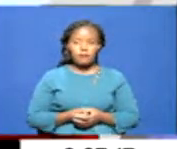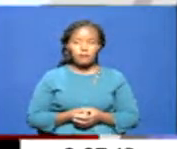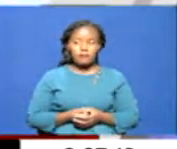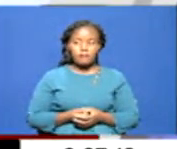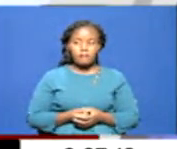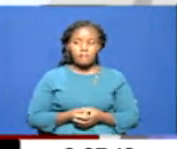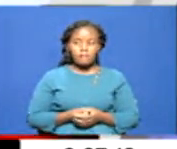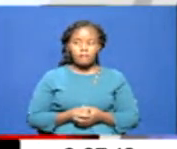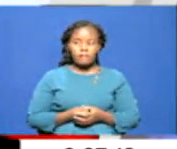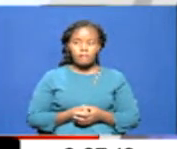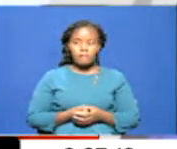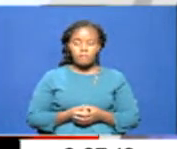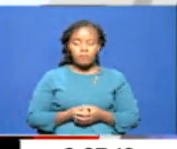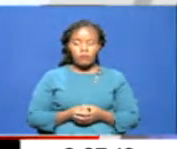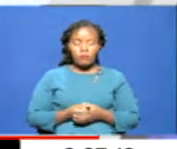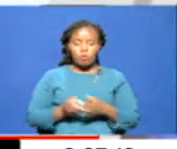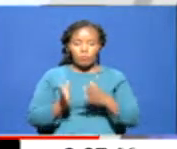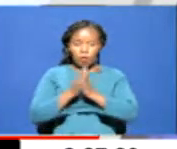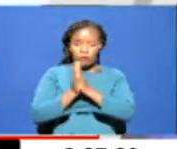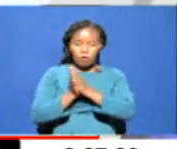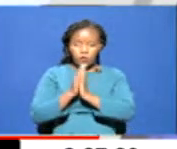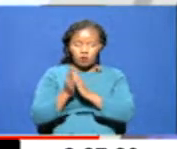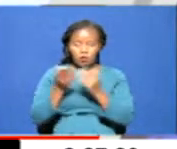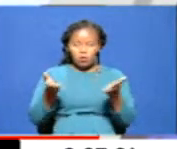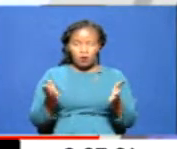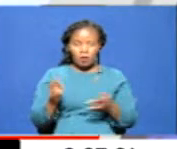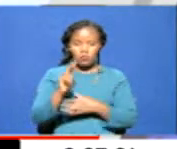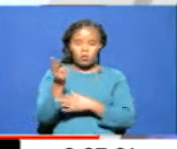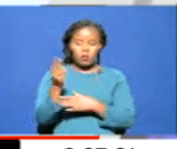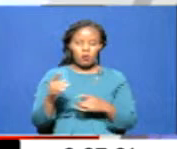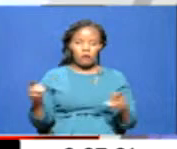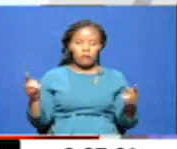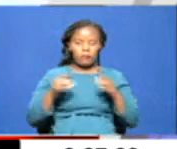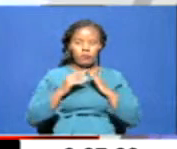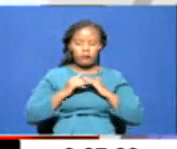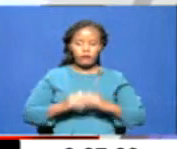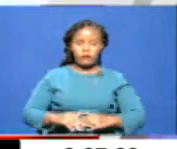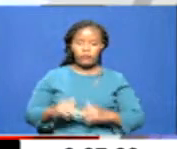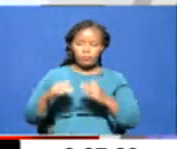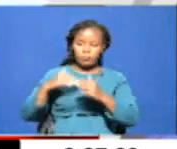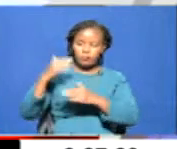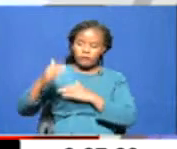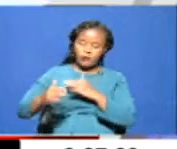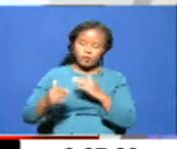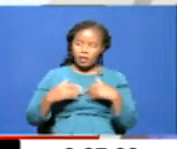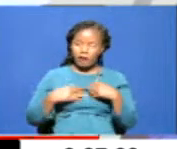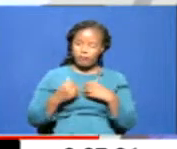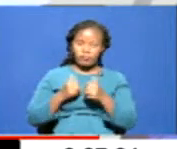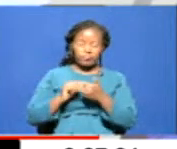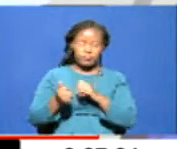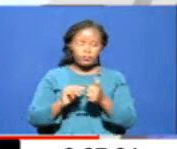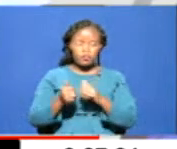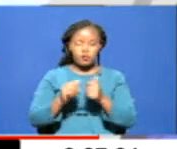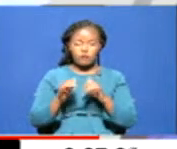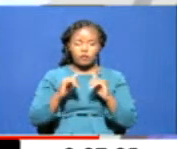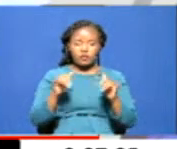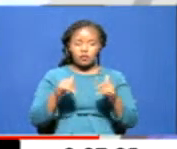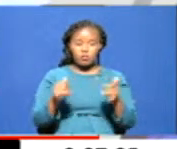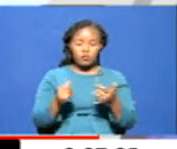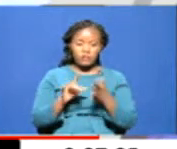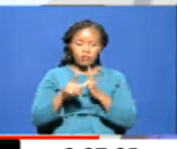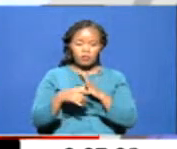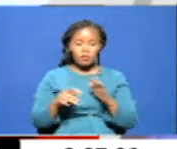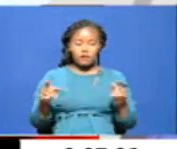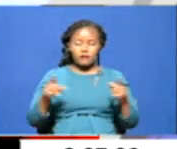Well, Jacqueline Macharia's report brings us to our second break. Richard Munga is on standby with the day's sports. We're going to take a short